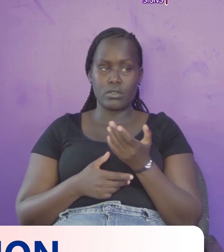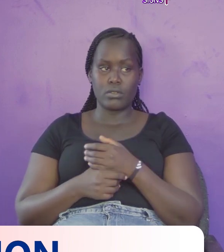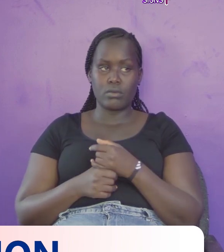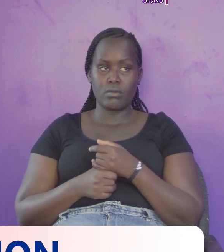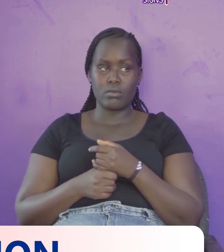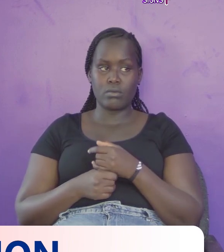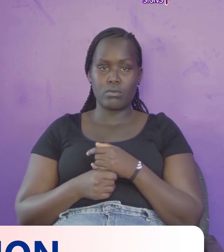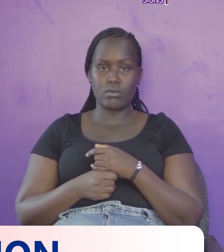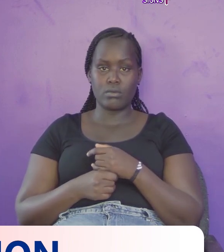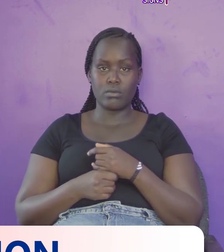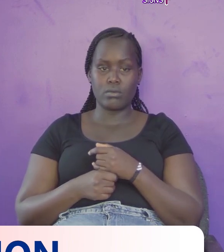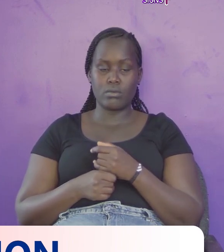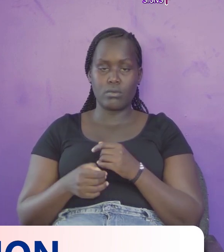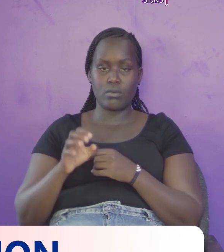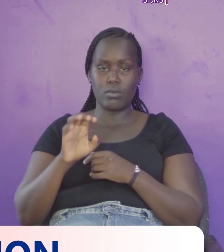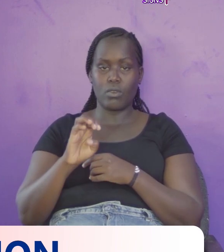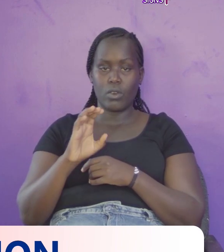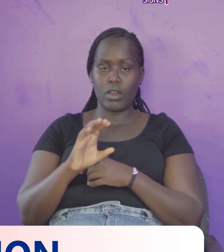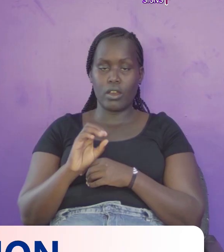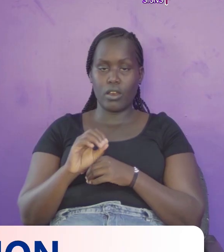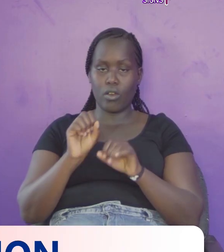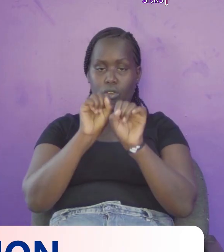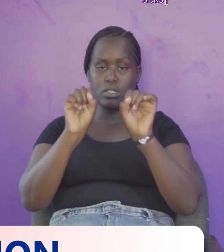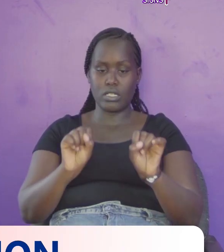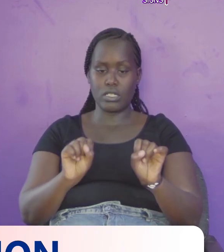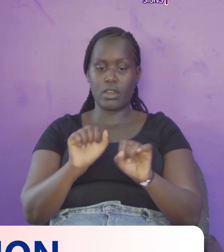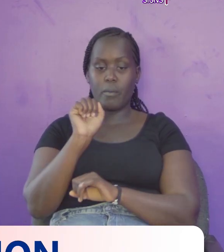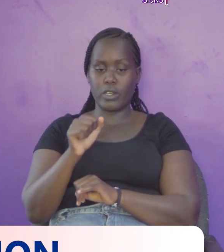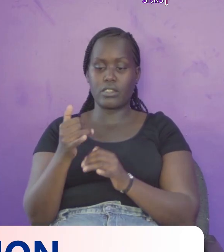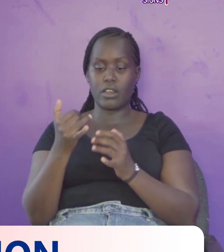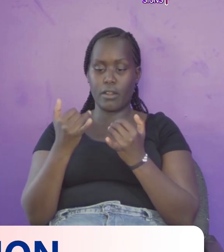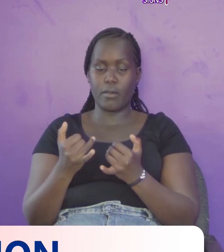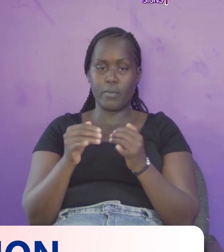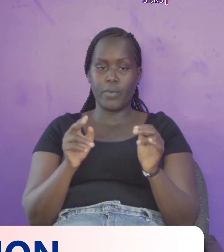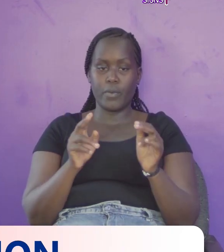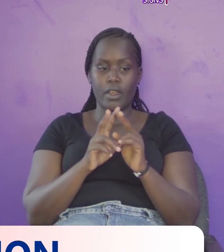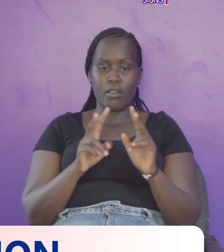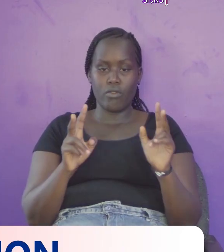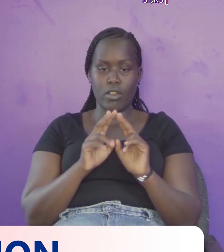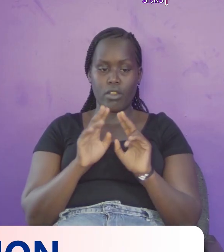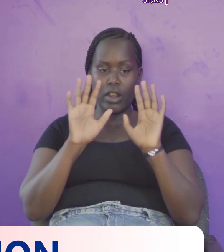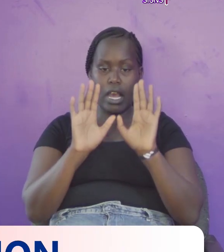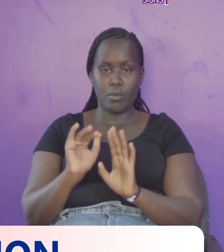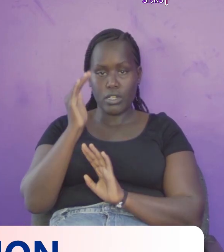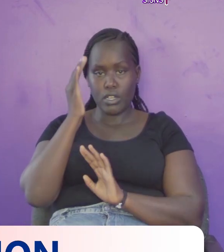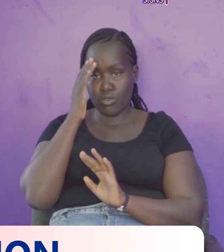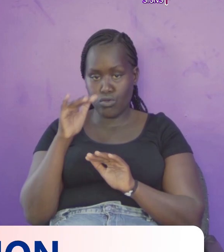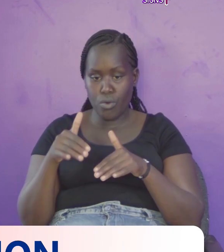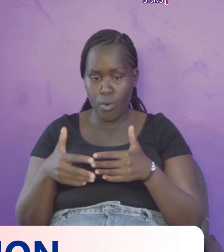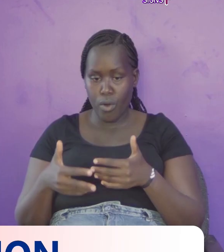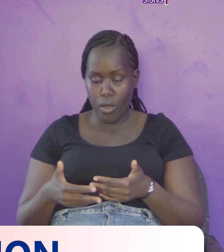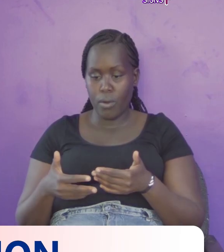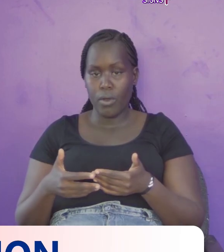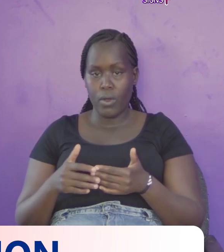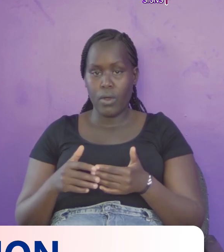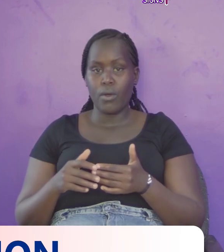coexistence ama ecosystem. Yes. Yes. And therefore, it is very, very important to know how